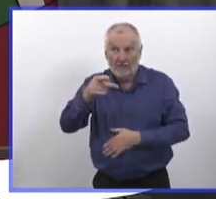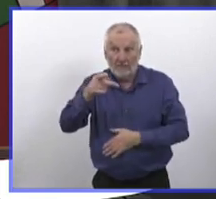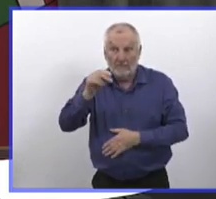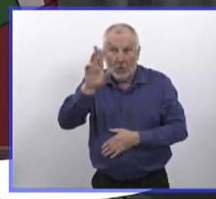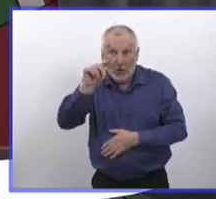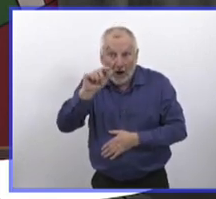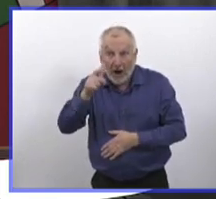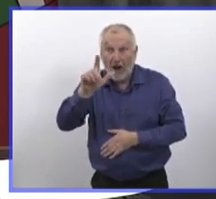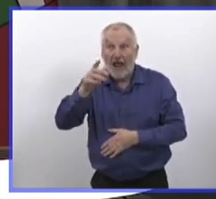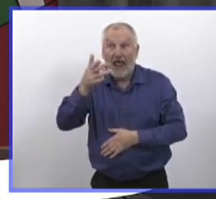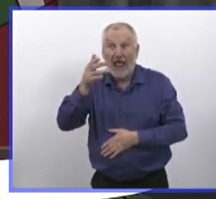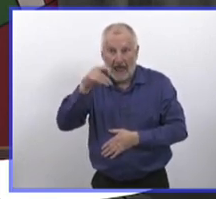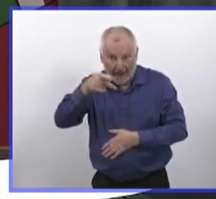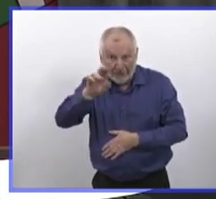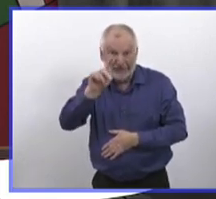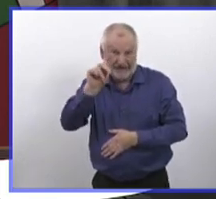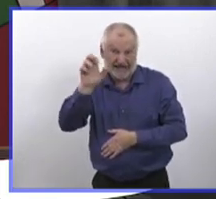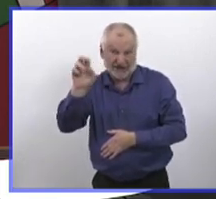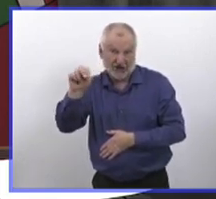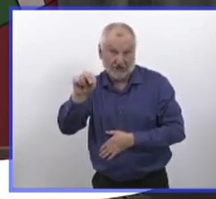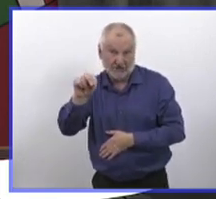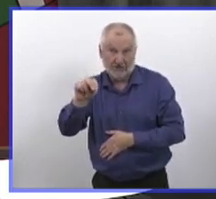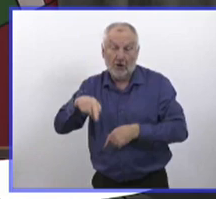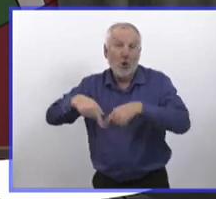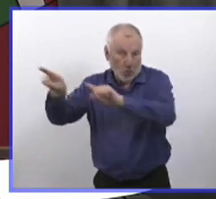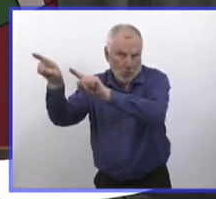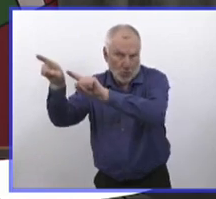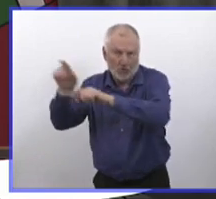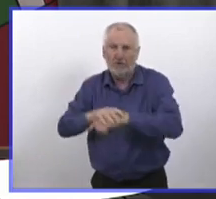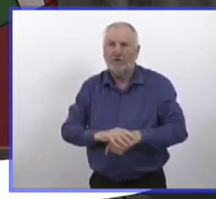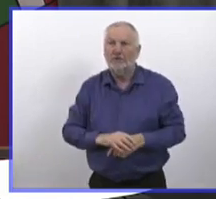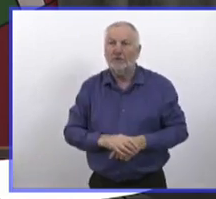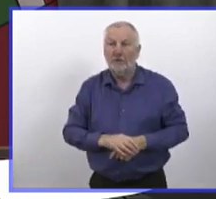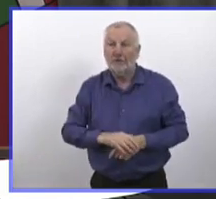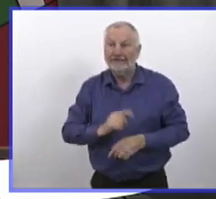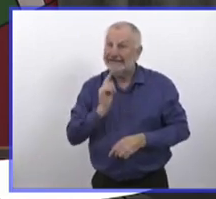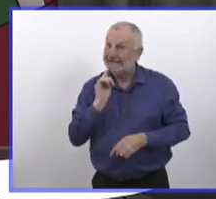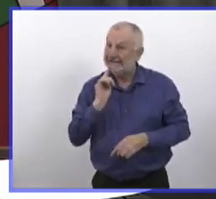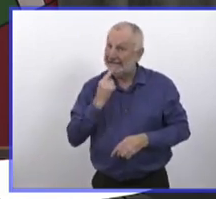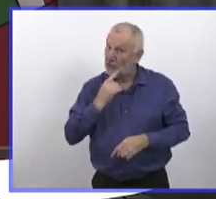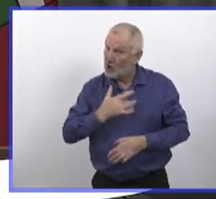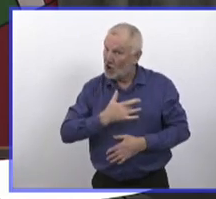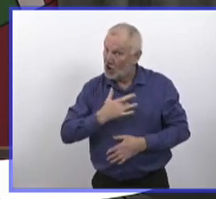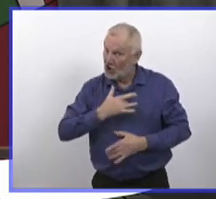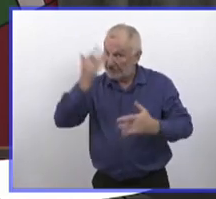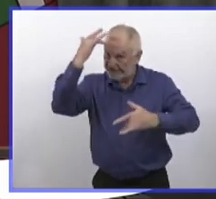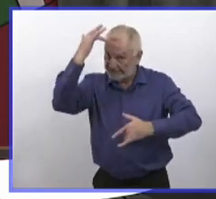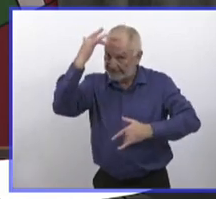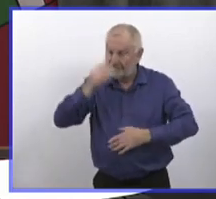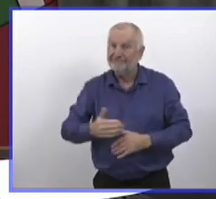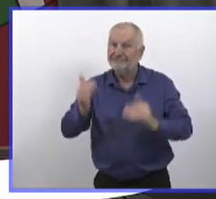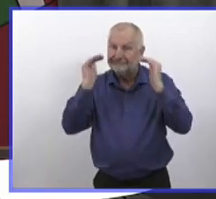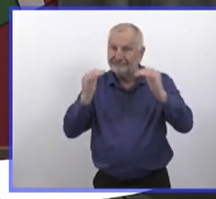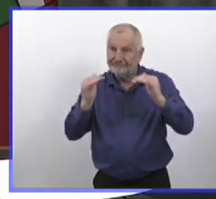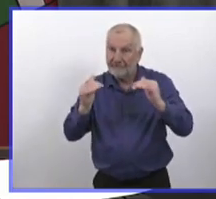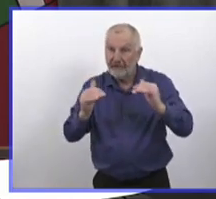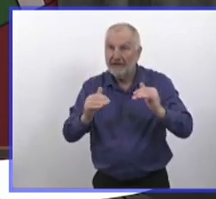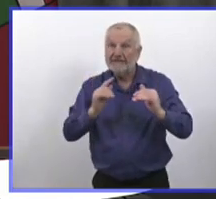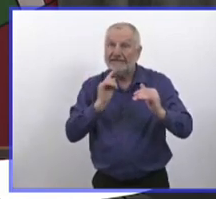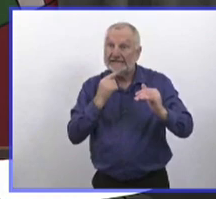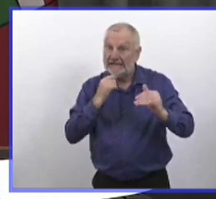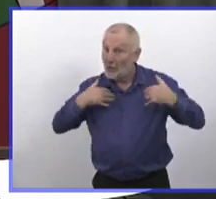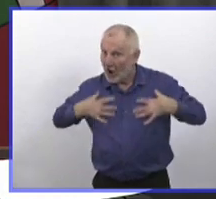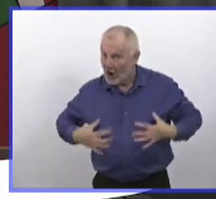conditions, that would include severe heart failure as an example. We also have a small list of severe lung conditions like